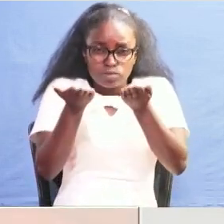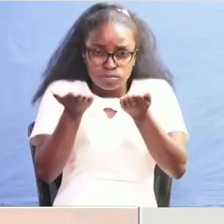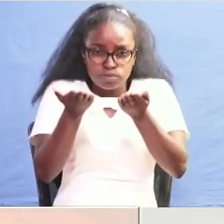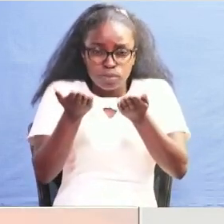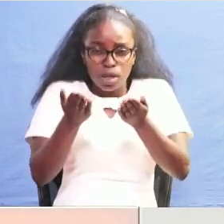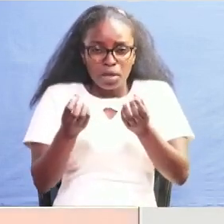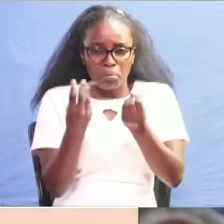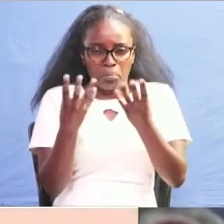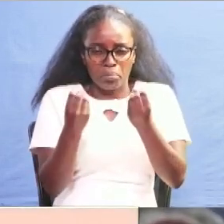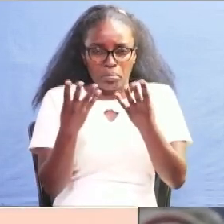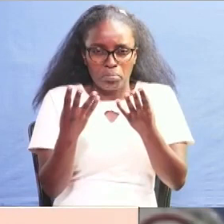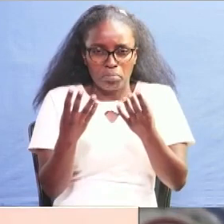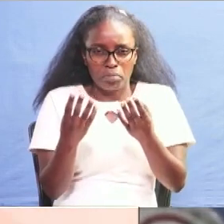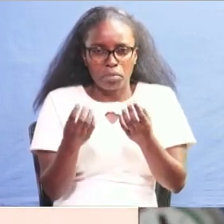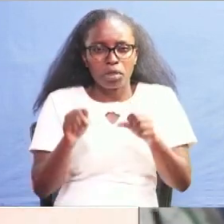as we could be able to carry.